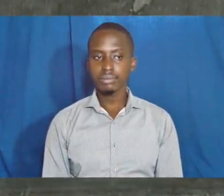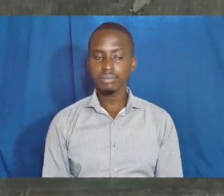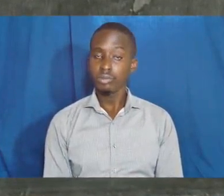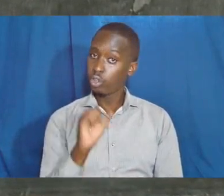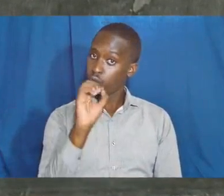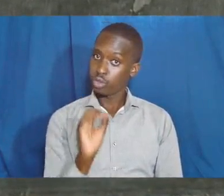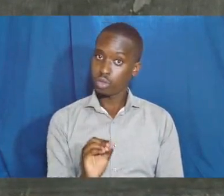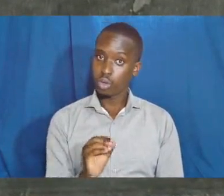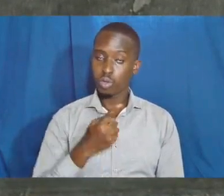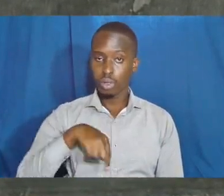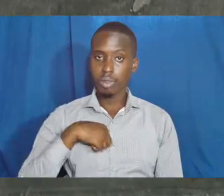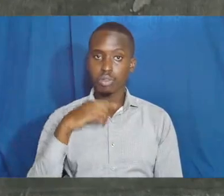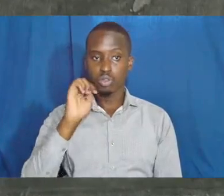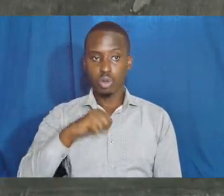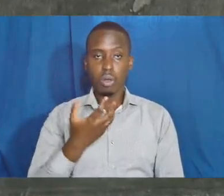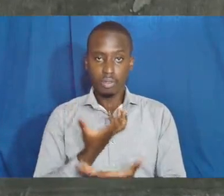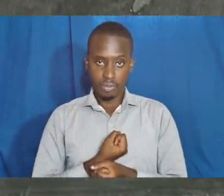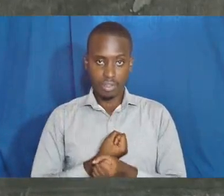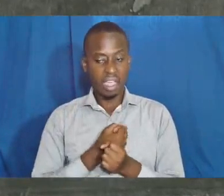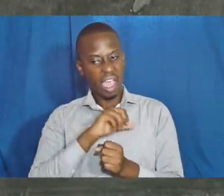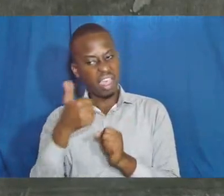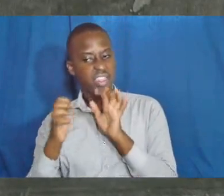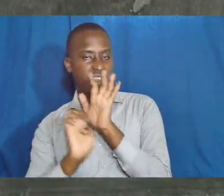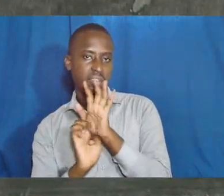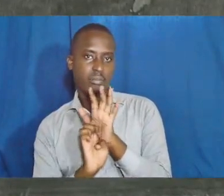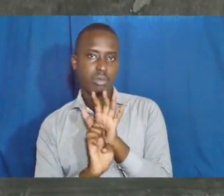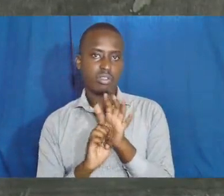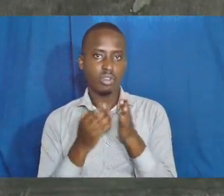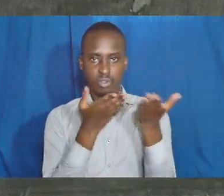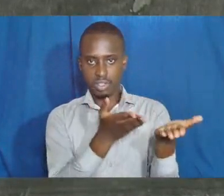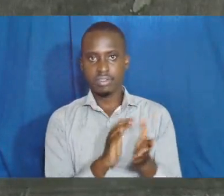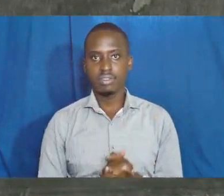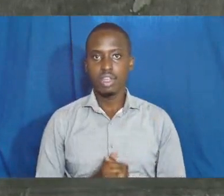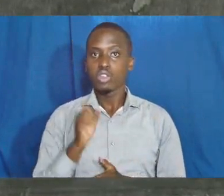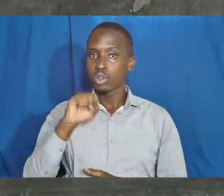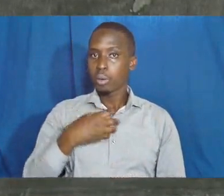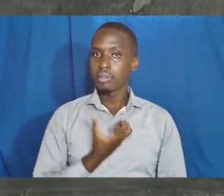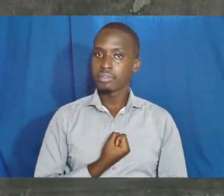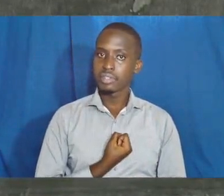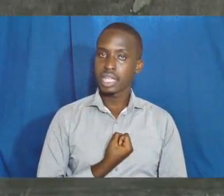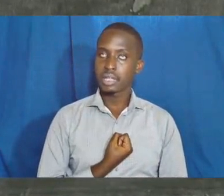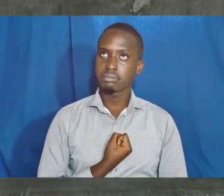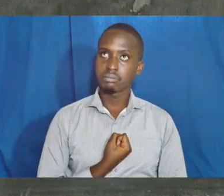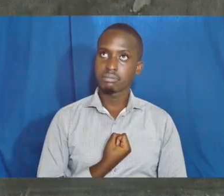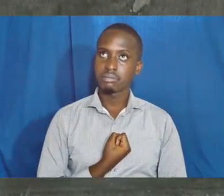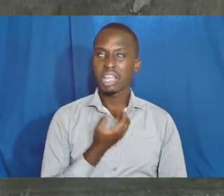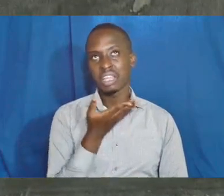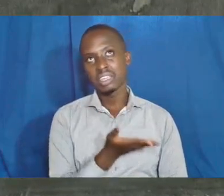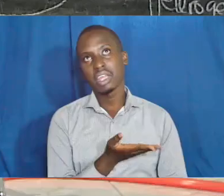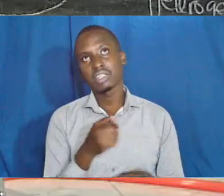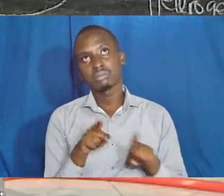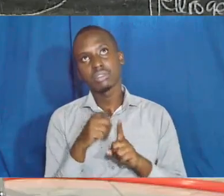So we can have some other examples of this. We may have, here